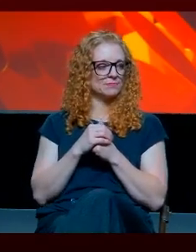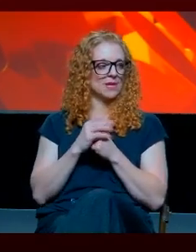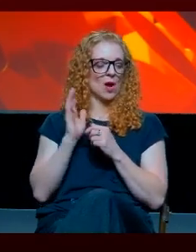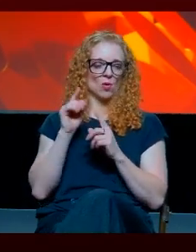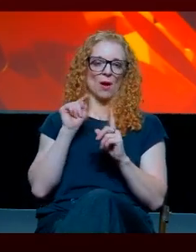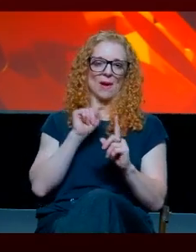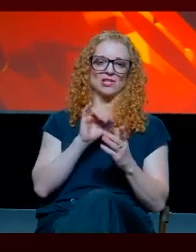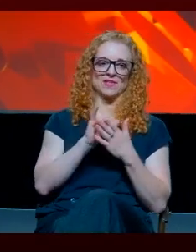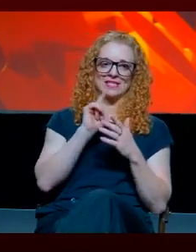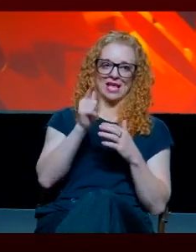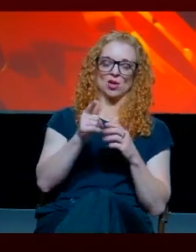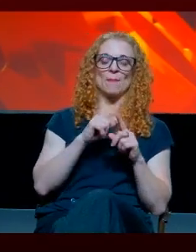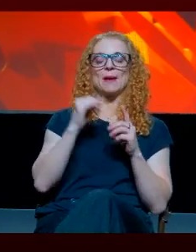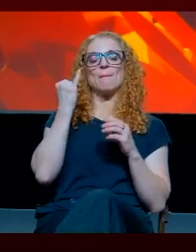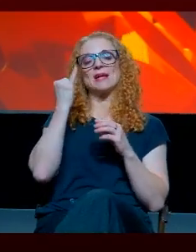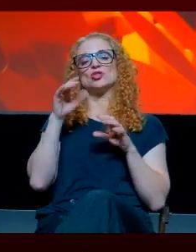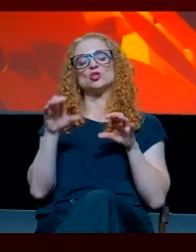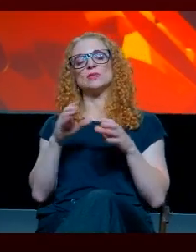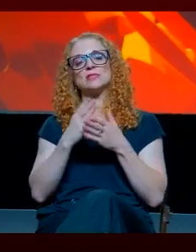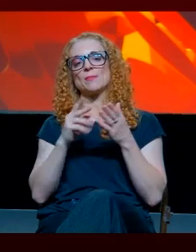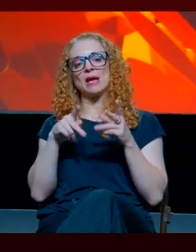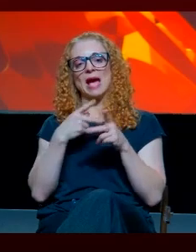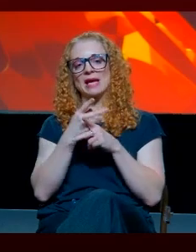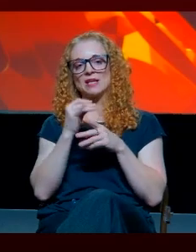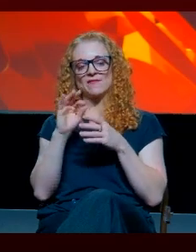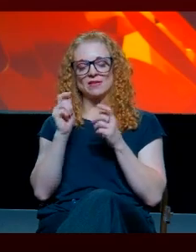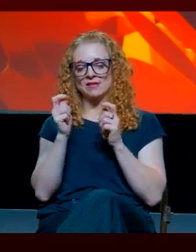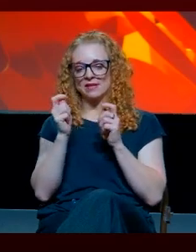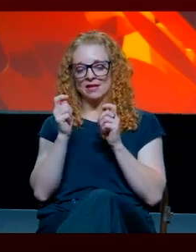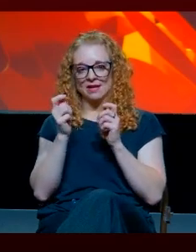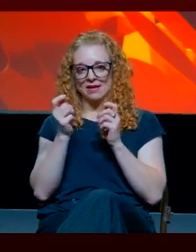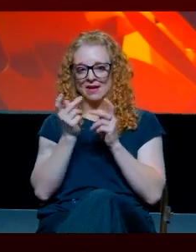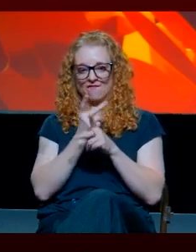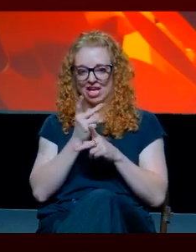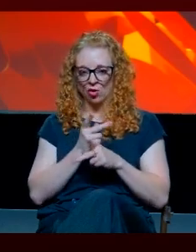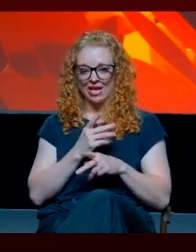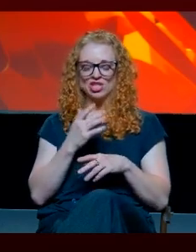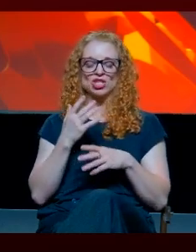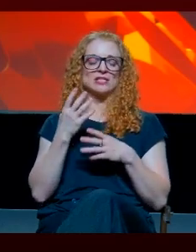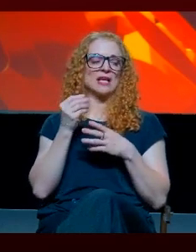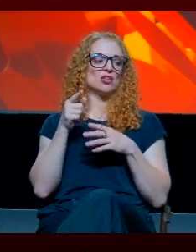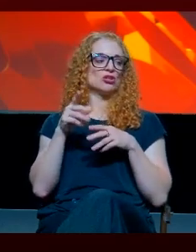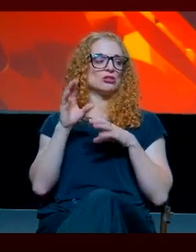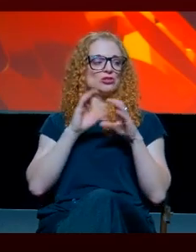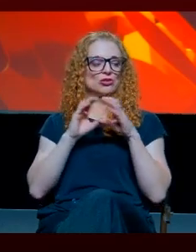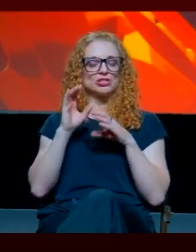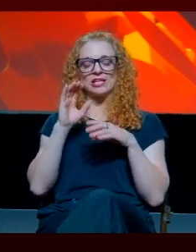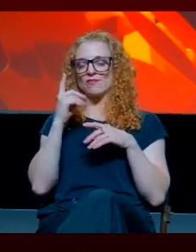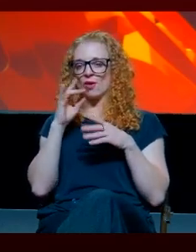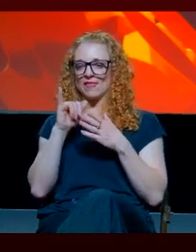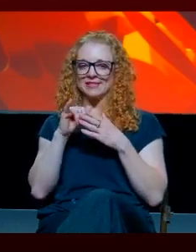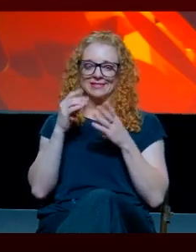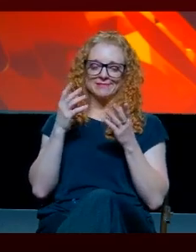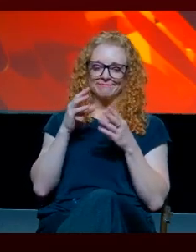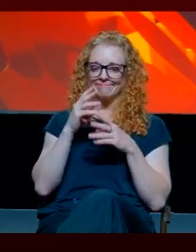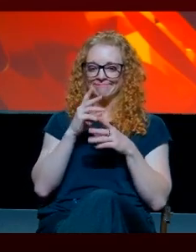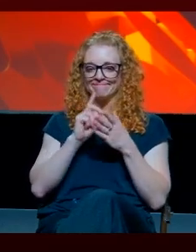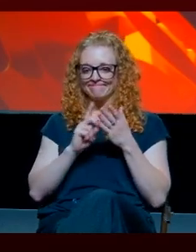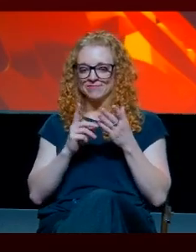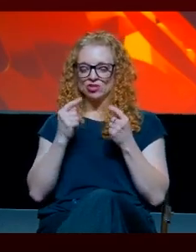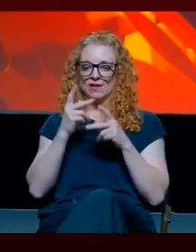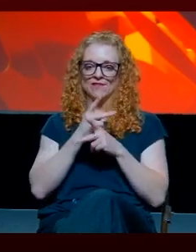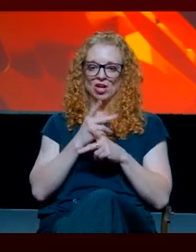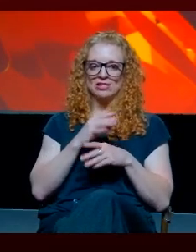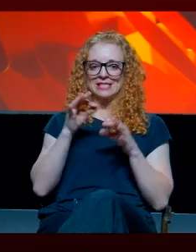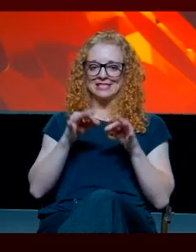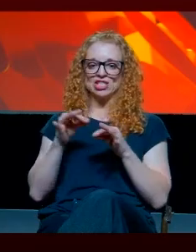later. Imagine you're doing some type of configuration. I give you some configurations, and you're searching over this configuration using a decision tree. You'll